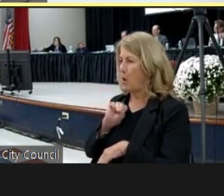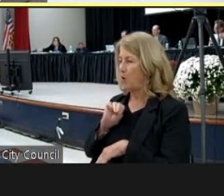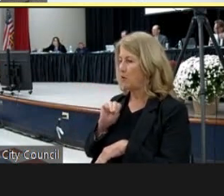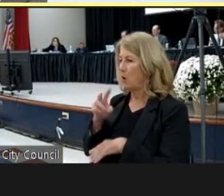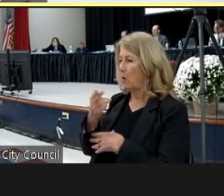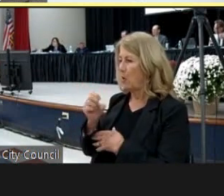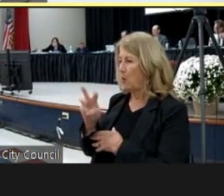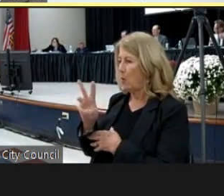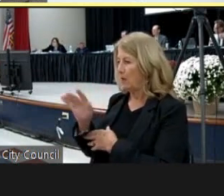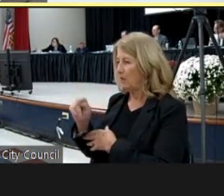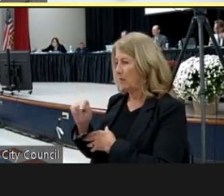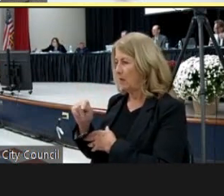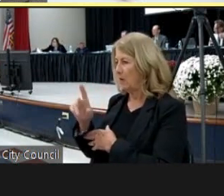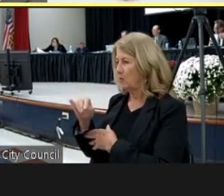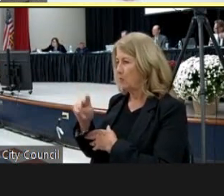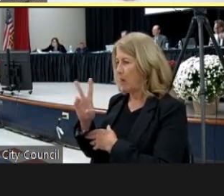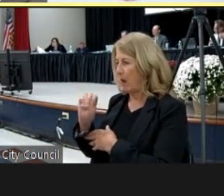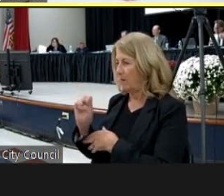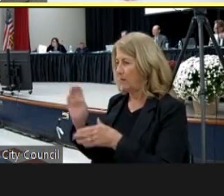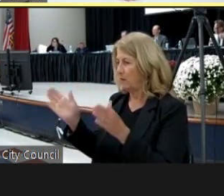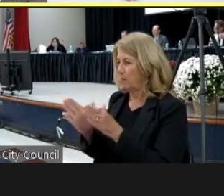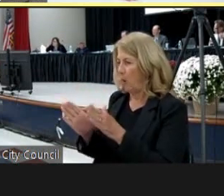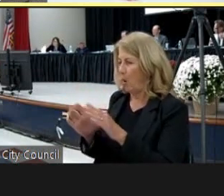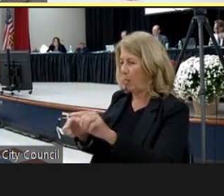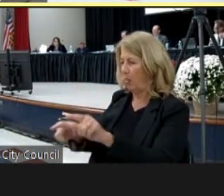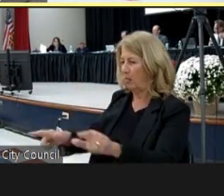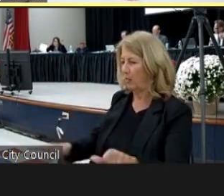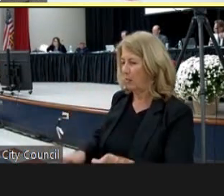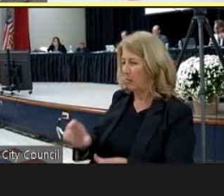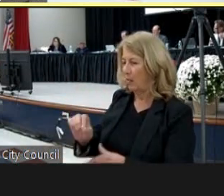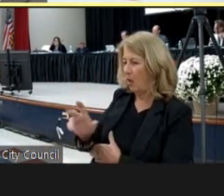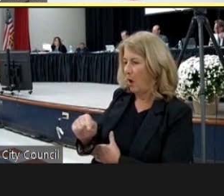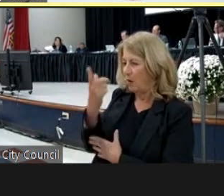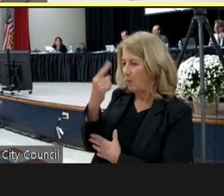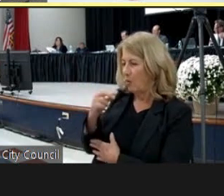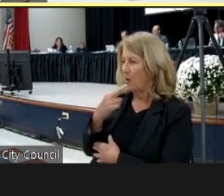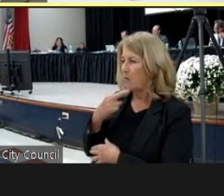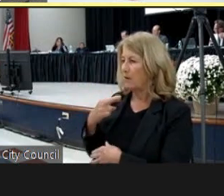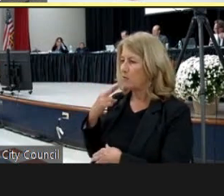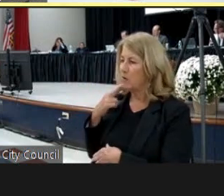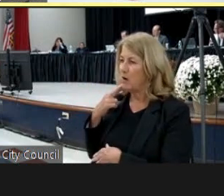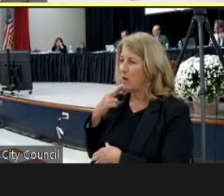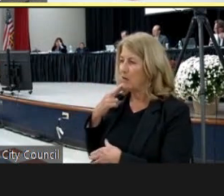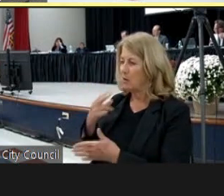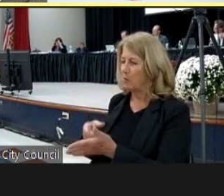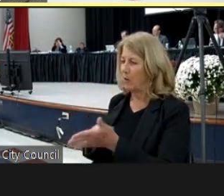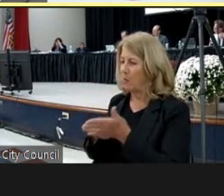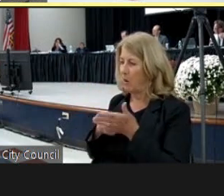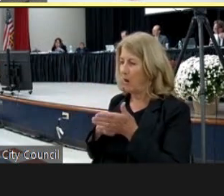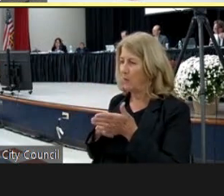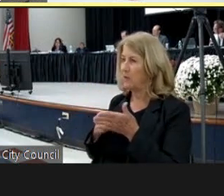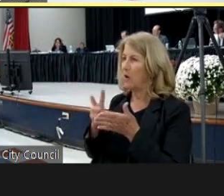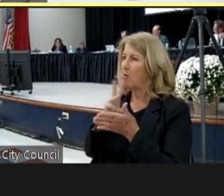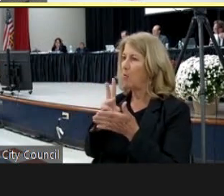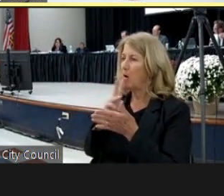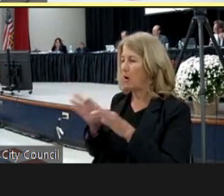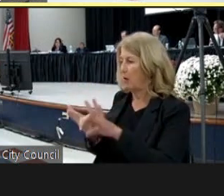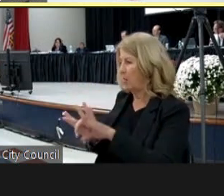a small lot for an out parcel for a restaurant, which does require a water line